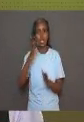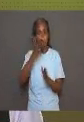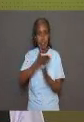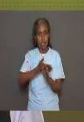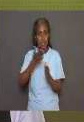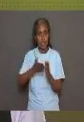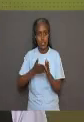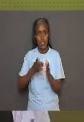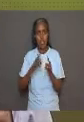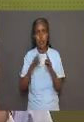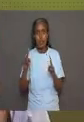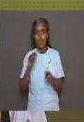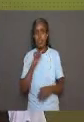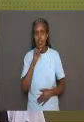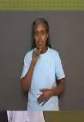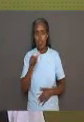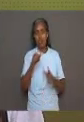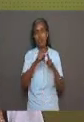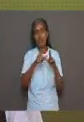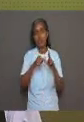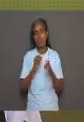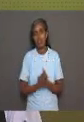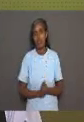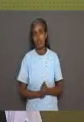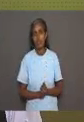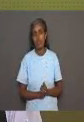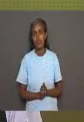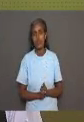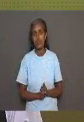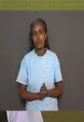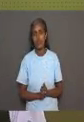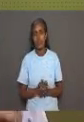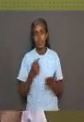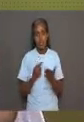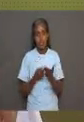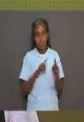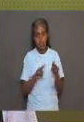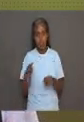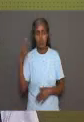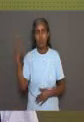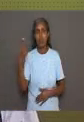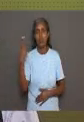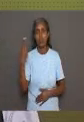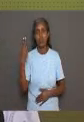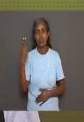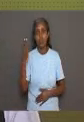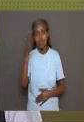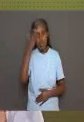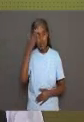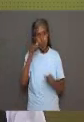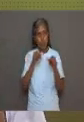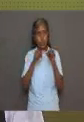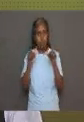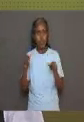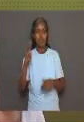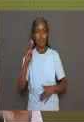three sides, but none of the angles. It is also used when we